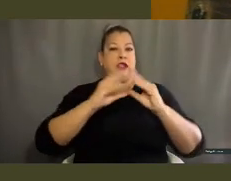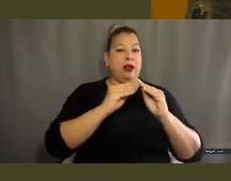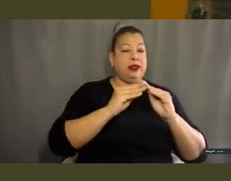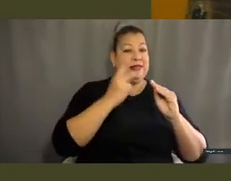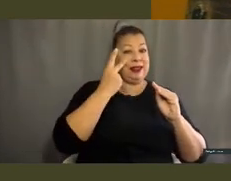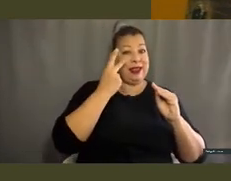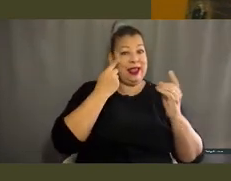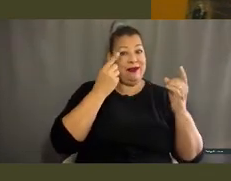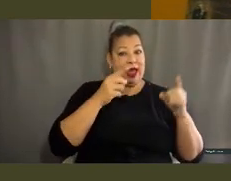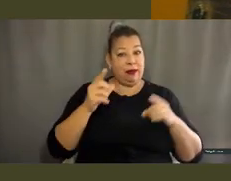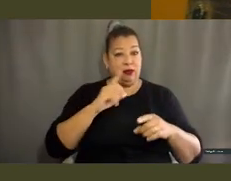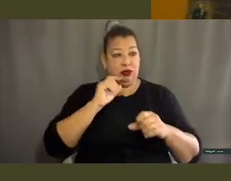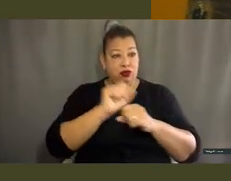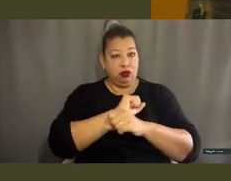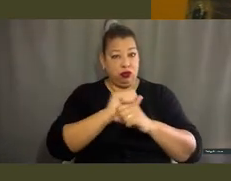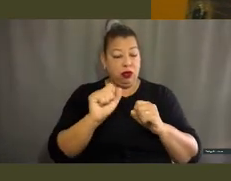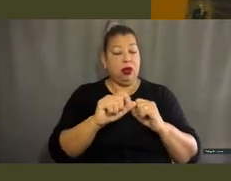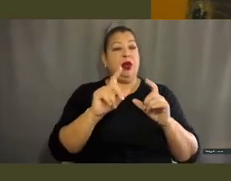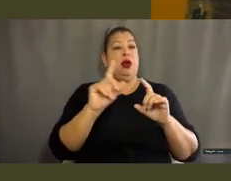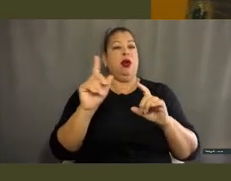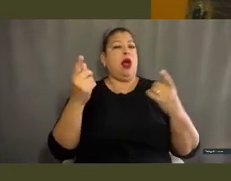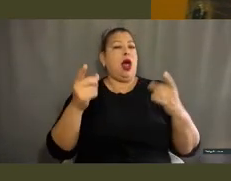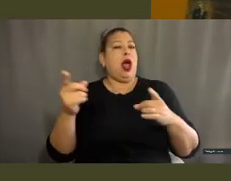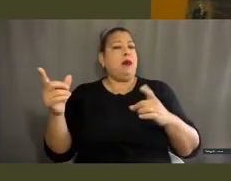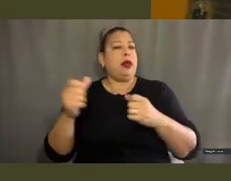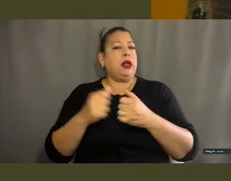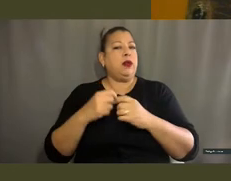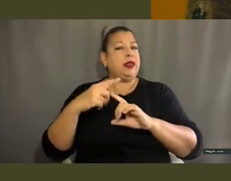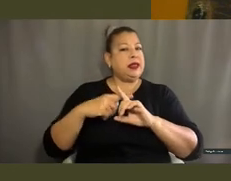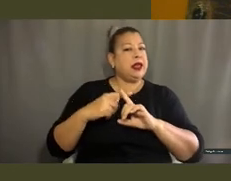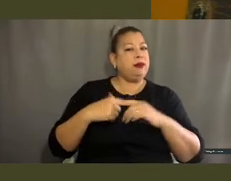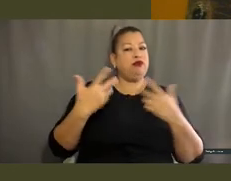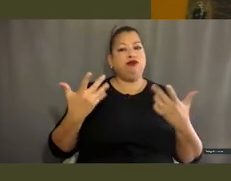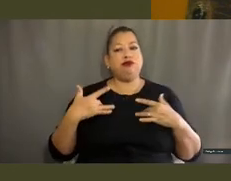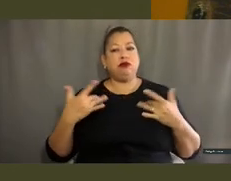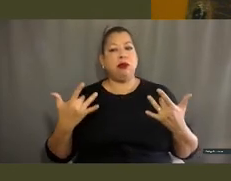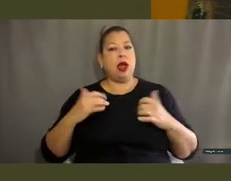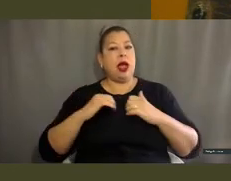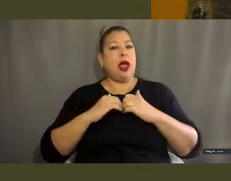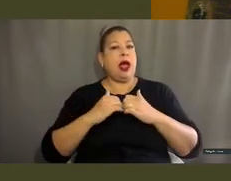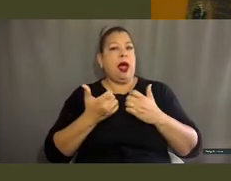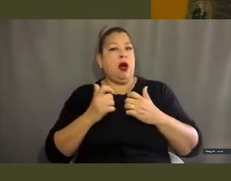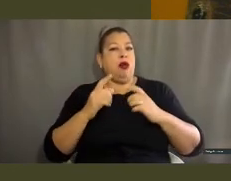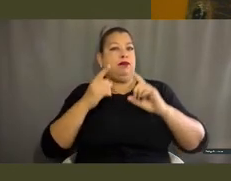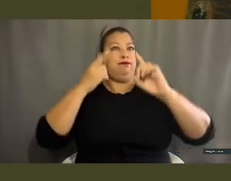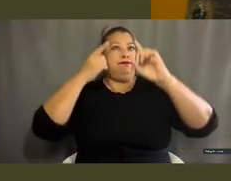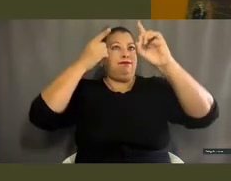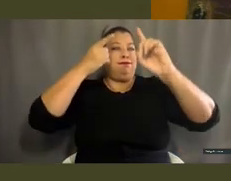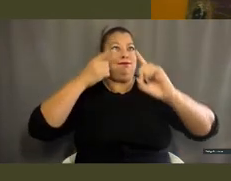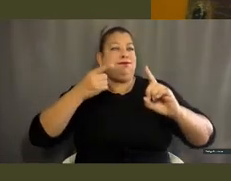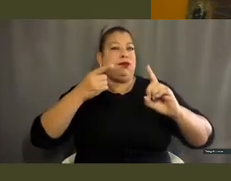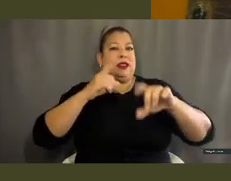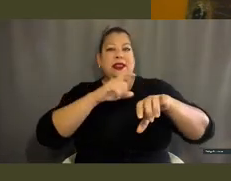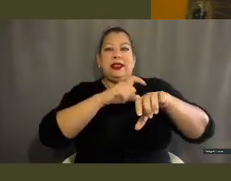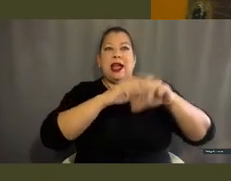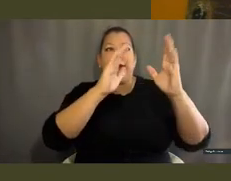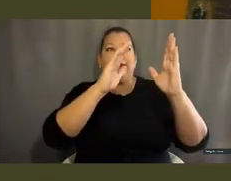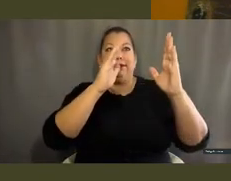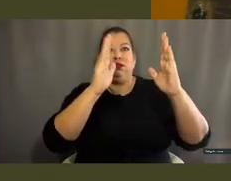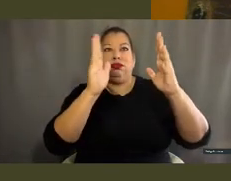heading for in terms of temperature rise, and how are we getting there? What's the time frame we're talking about? And what's the